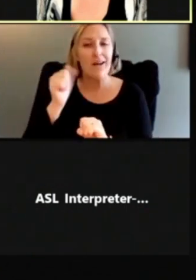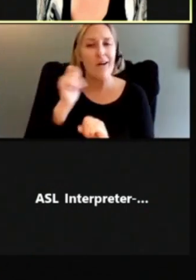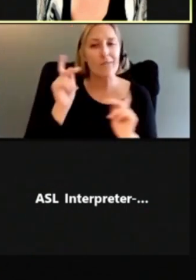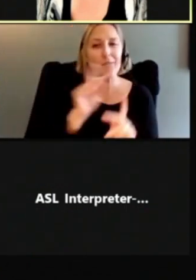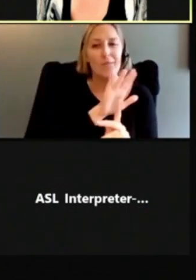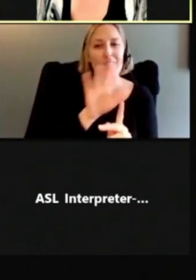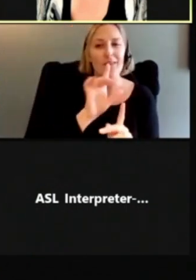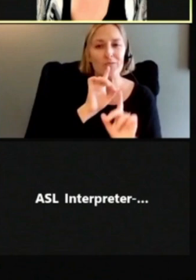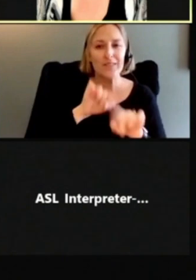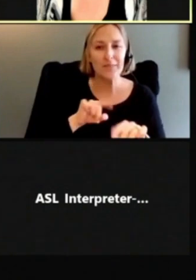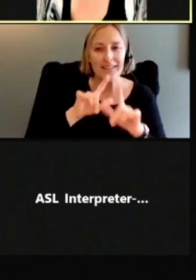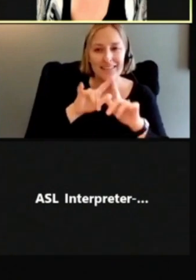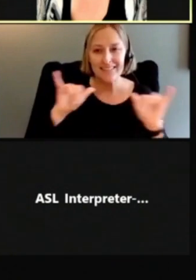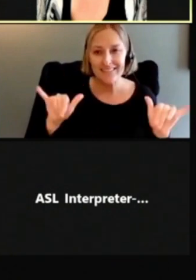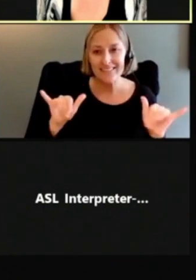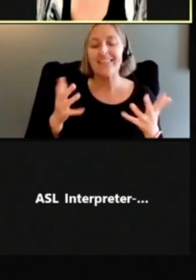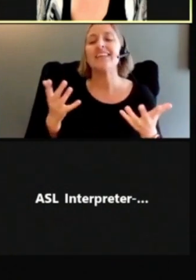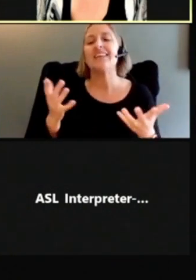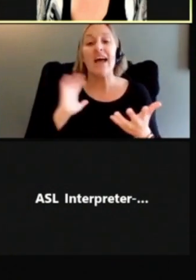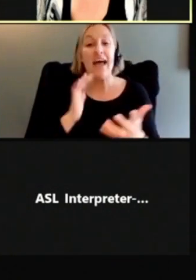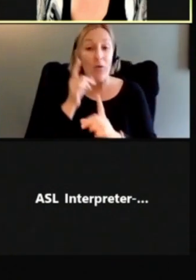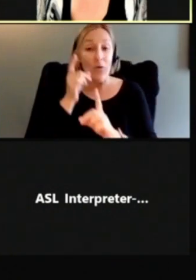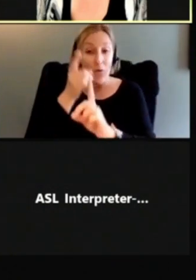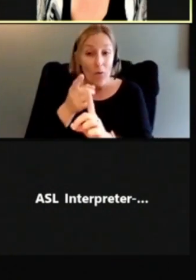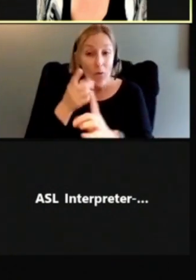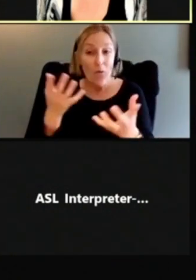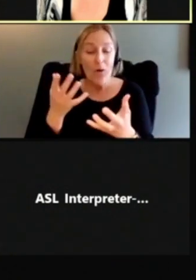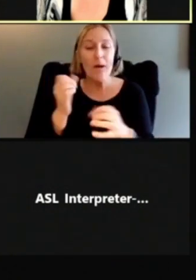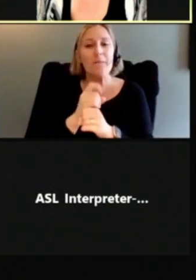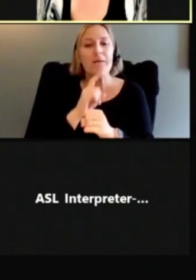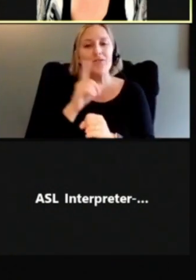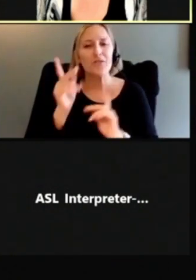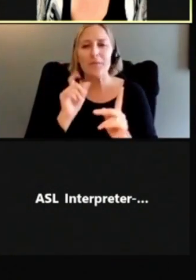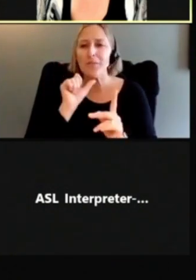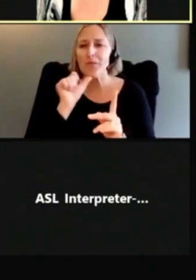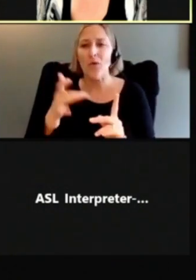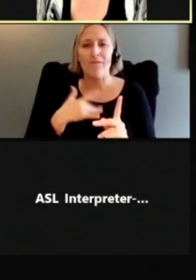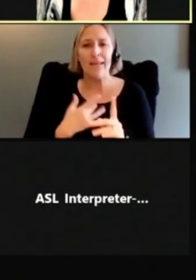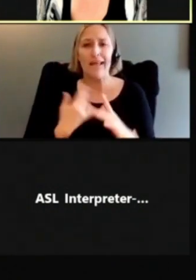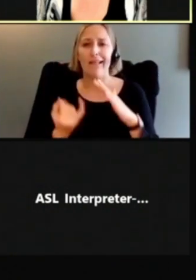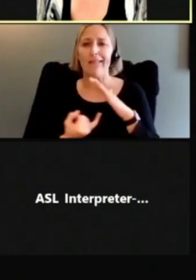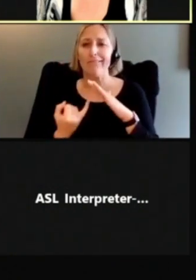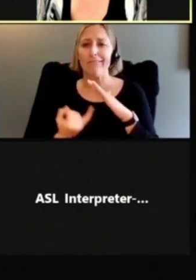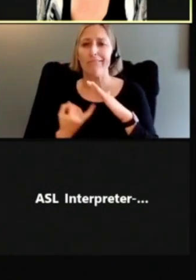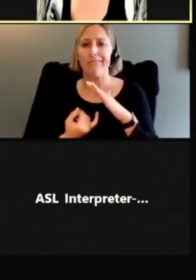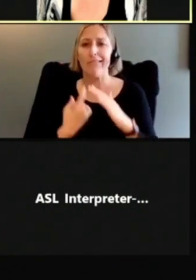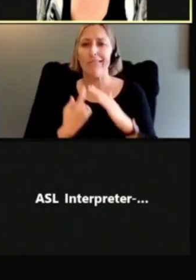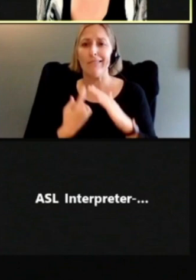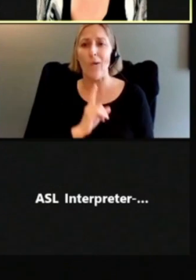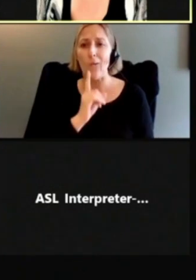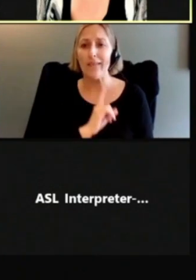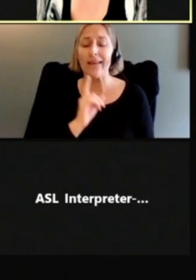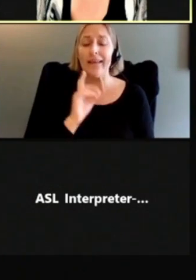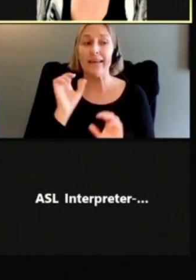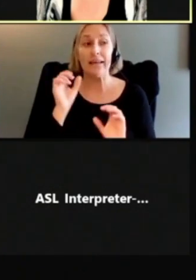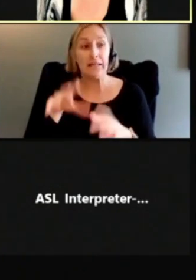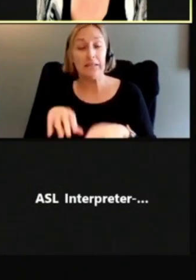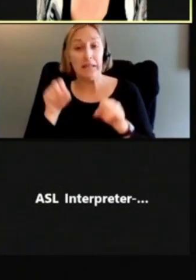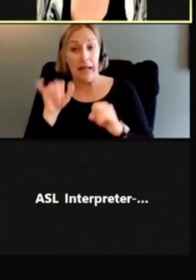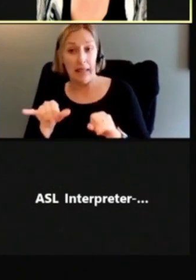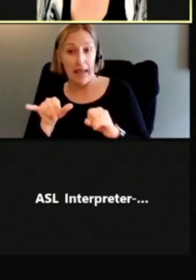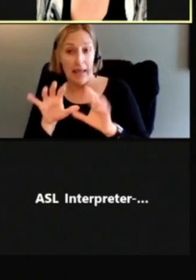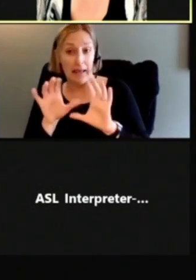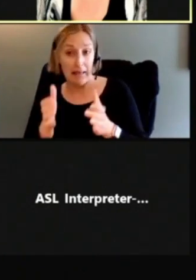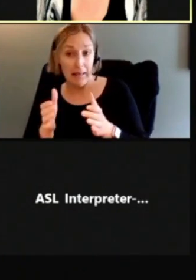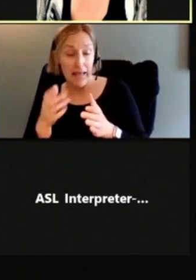So our goal is to try to make people not feel so lonely as they're taking this asynchronous class. They can see that other people have taken it, they can